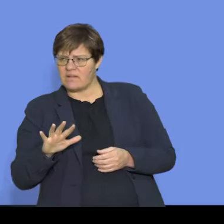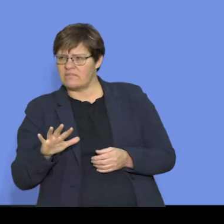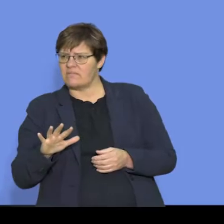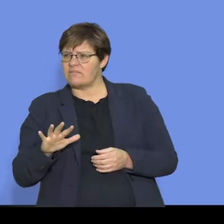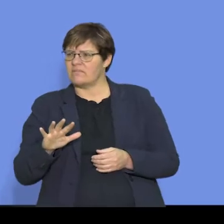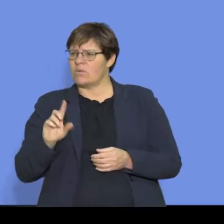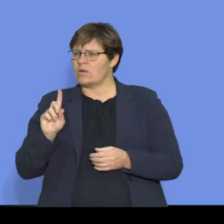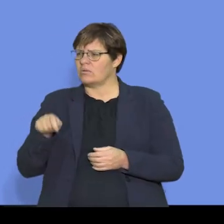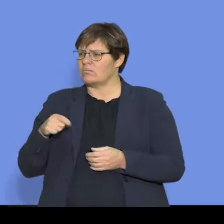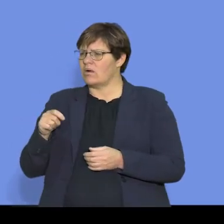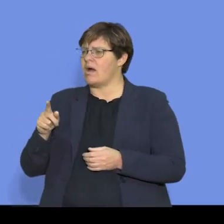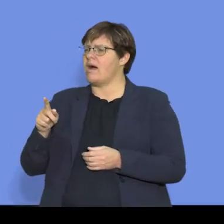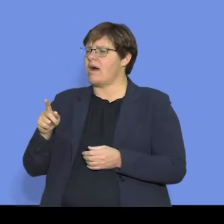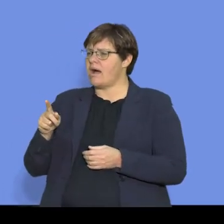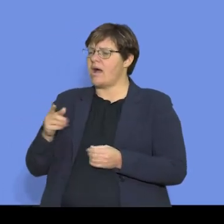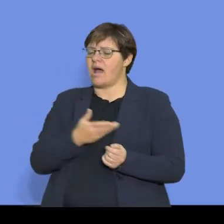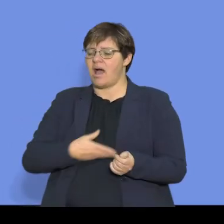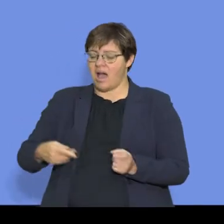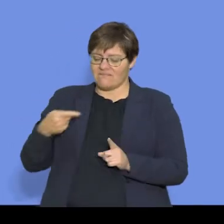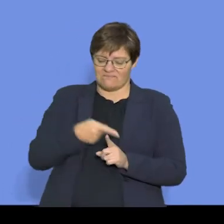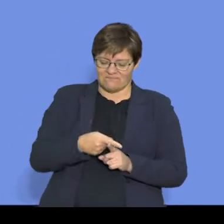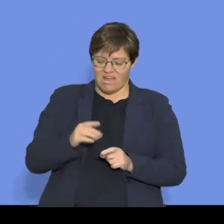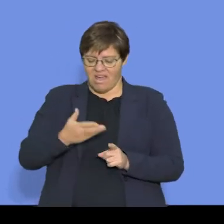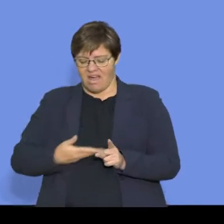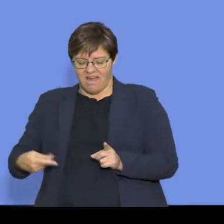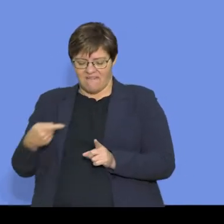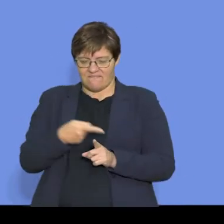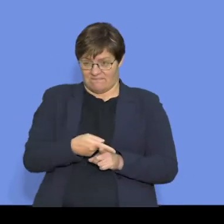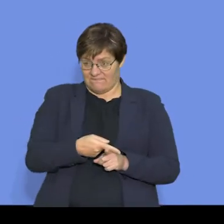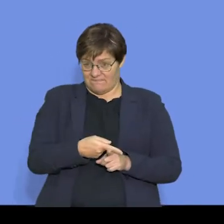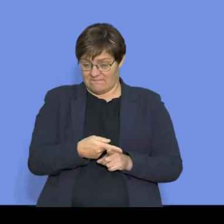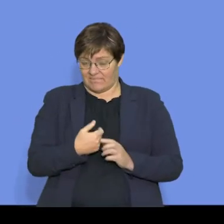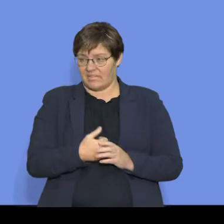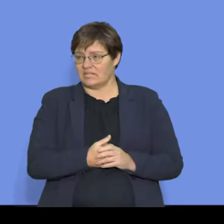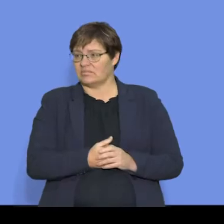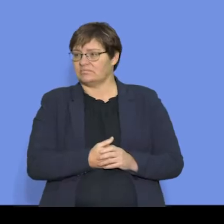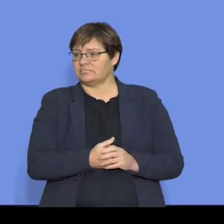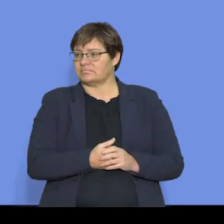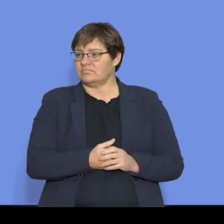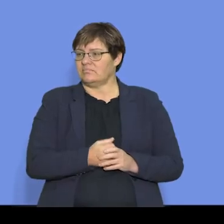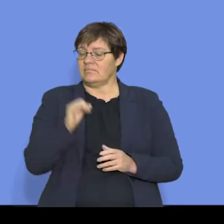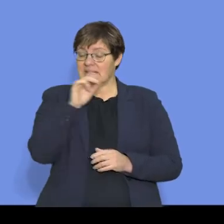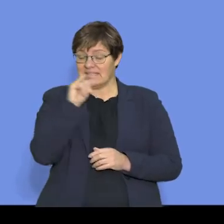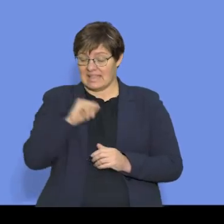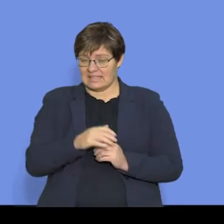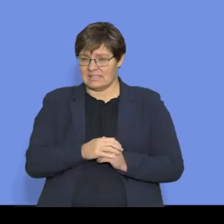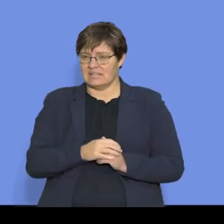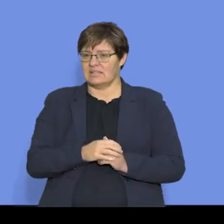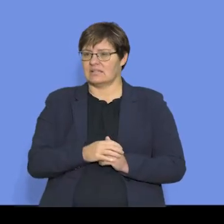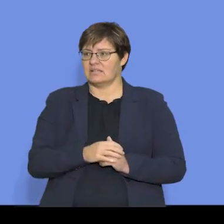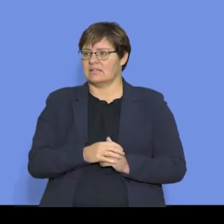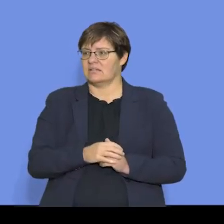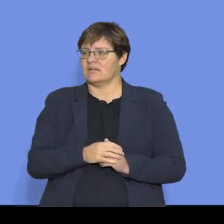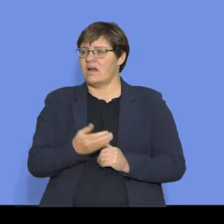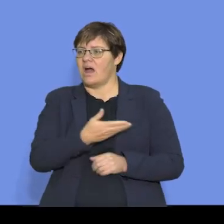50, 25. How do we get there? We are halving it each time. So